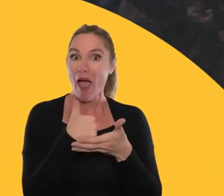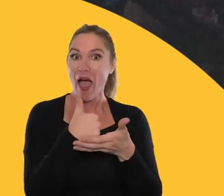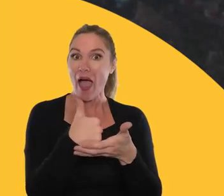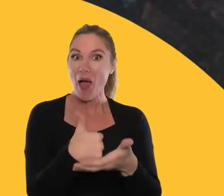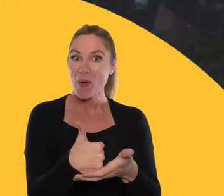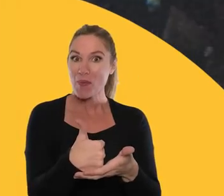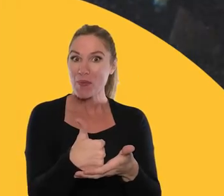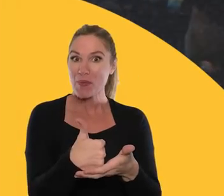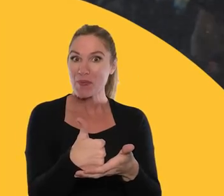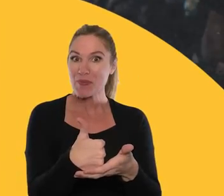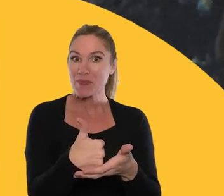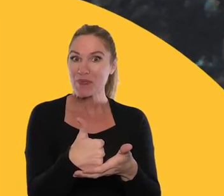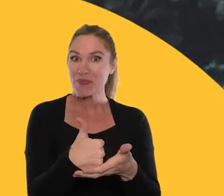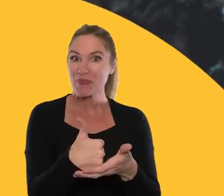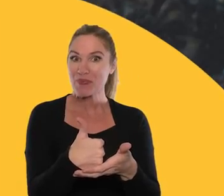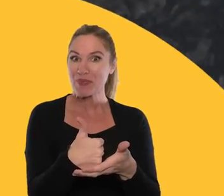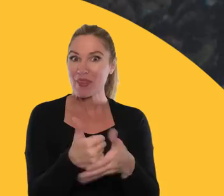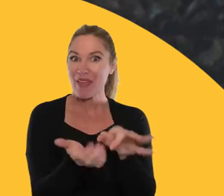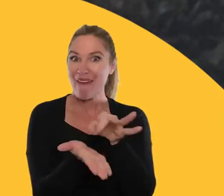him out,